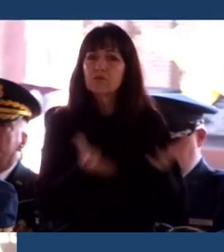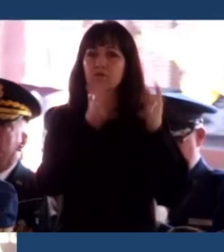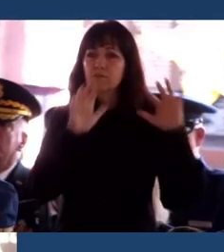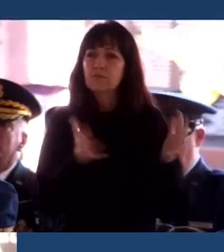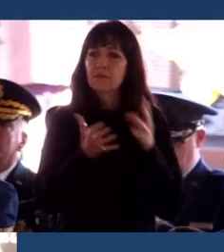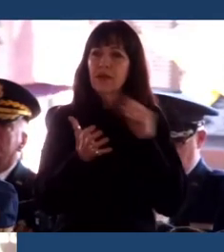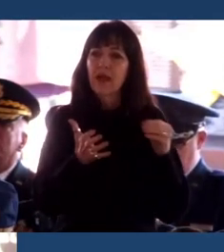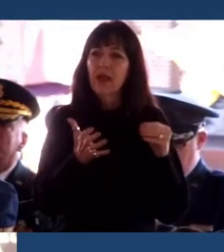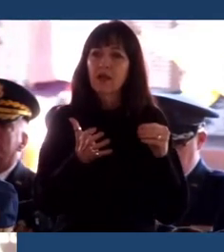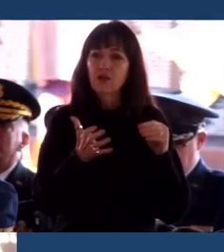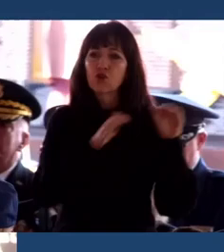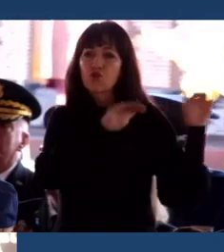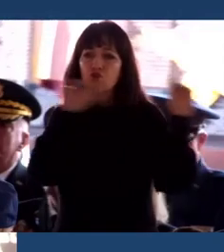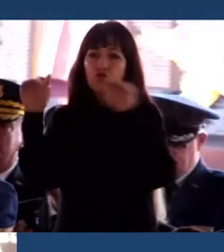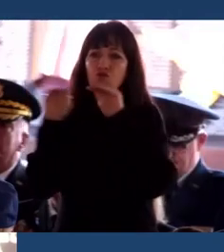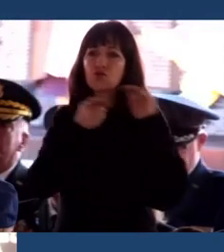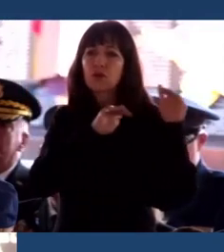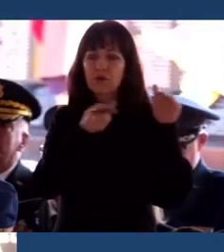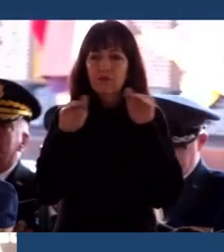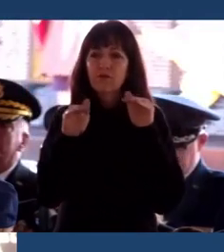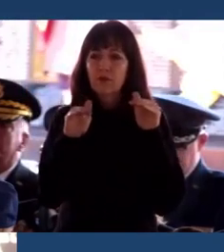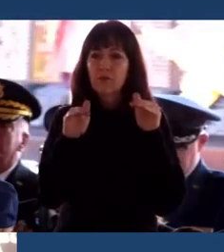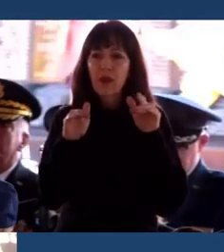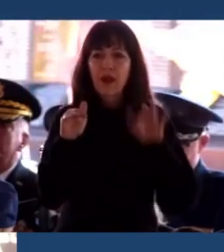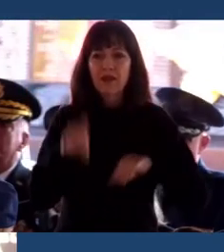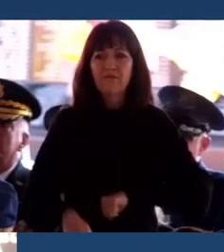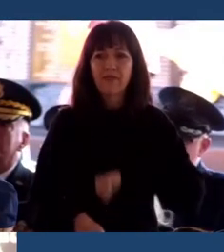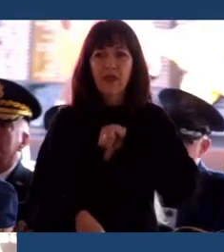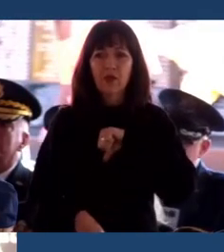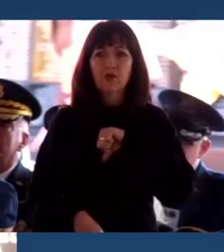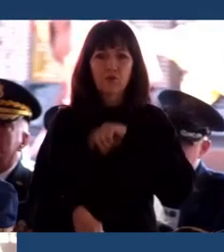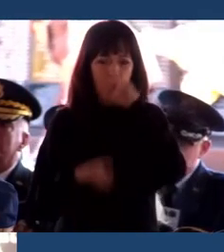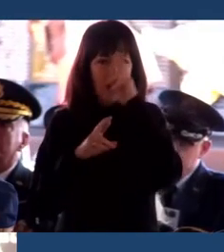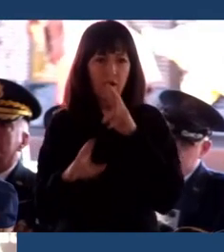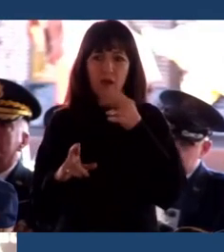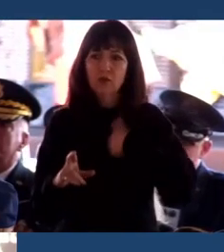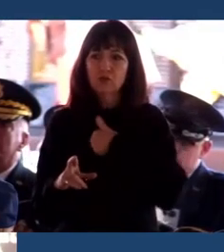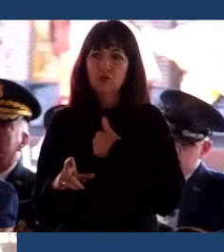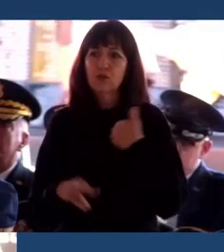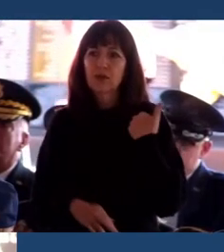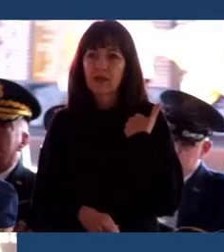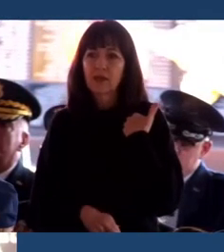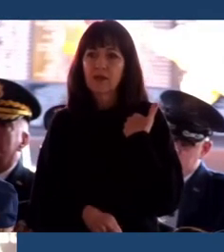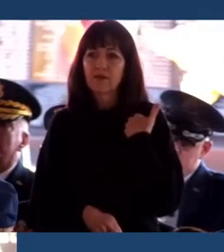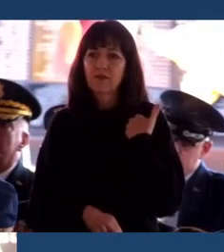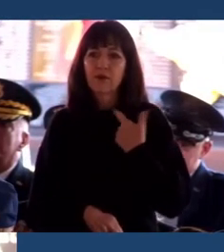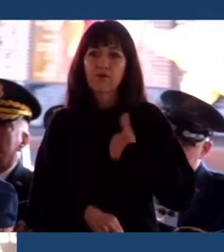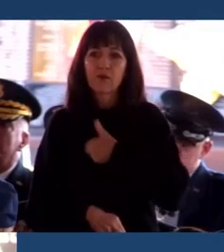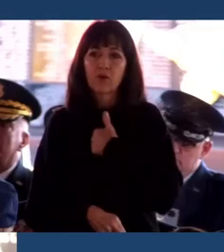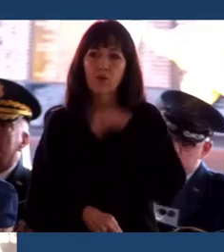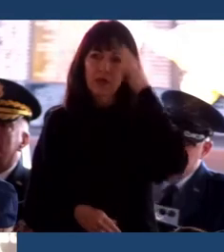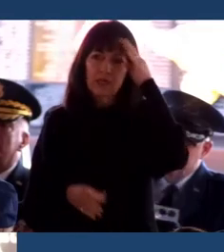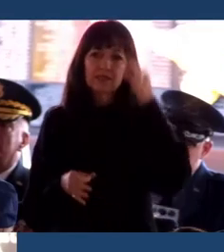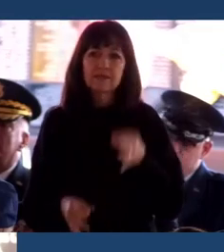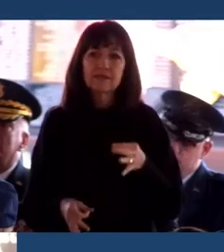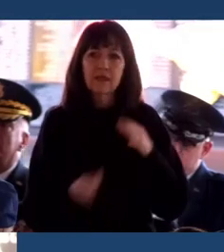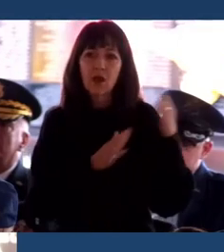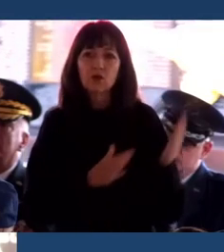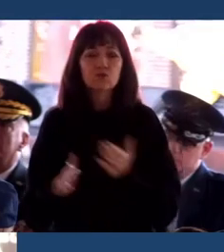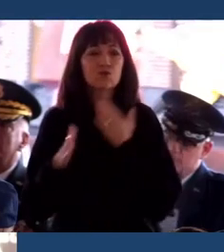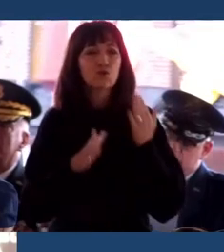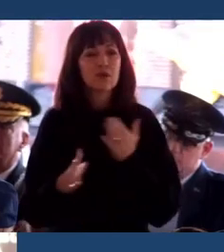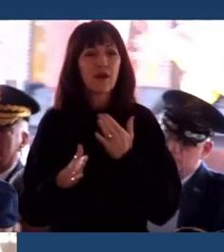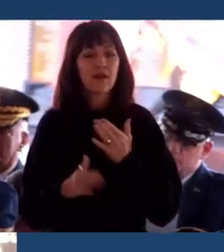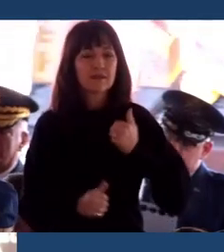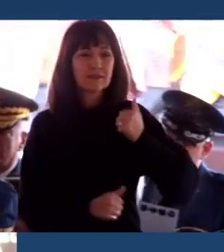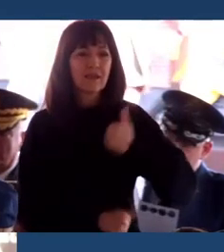every person of the proud heritage we have, the council decided to organize a military ball for the